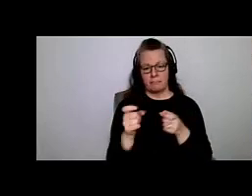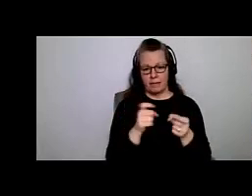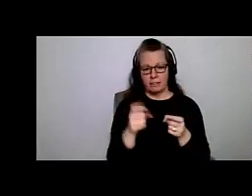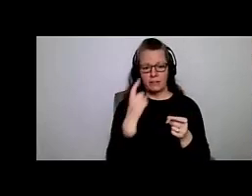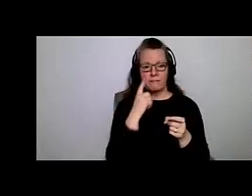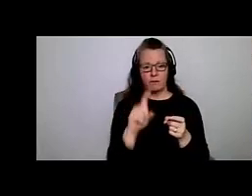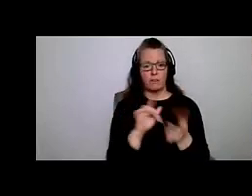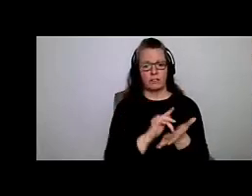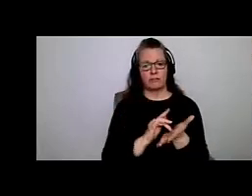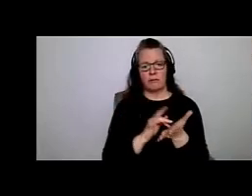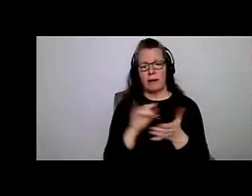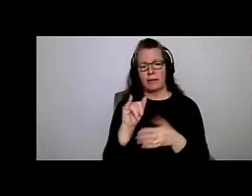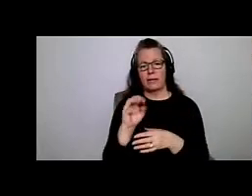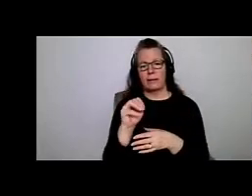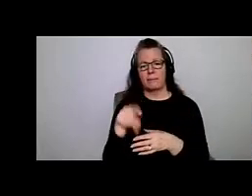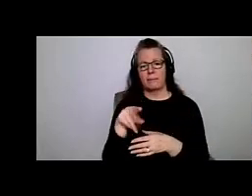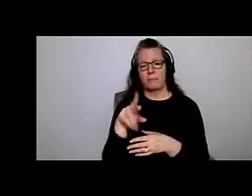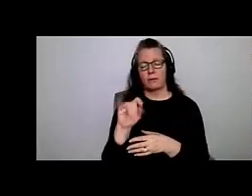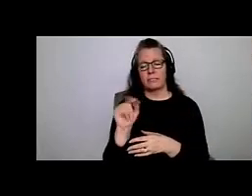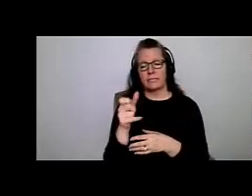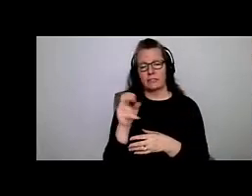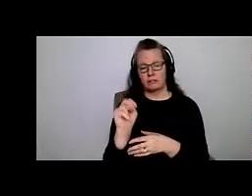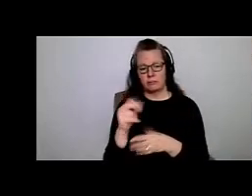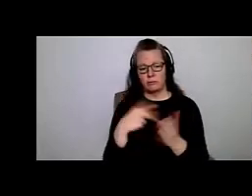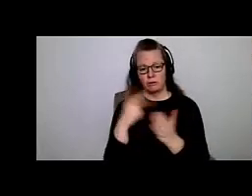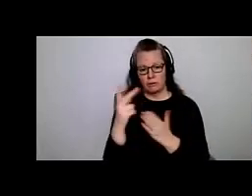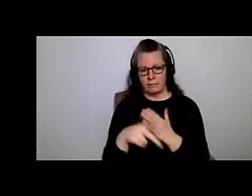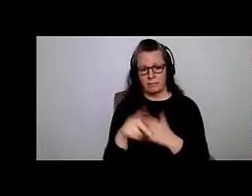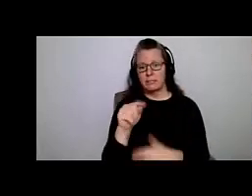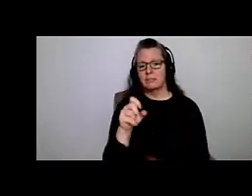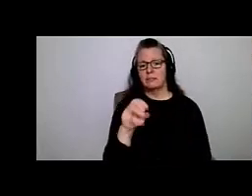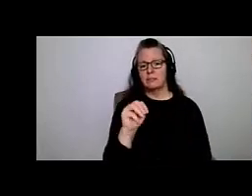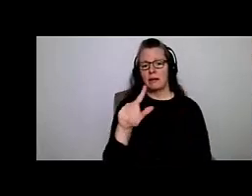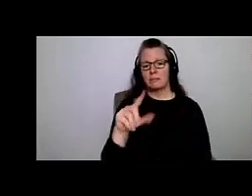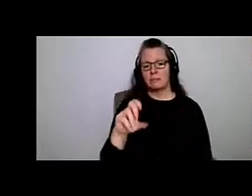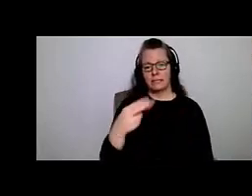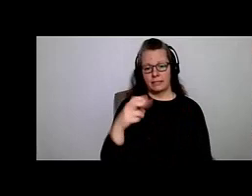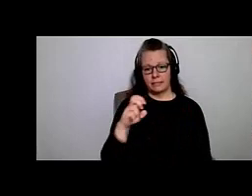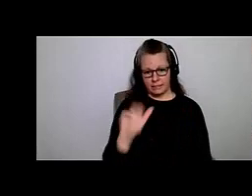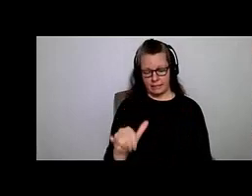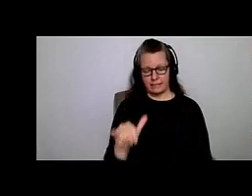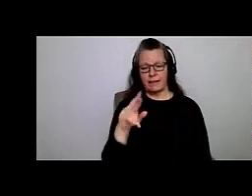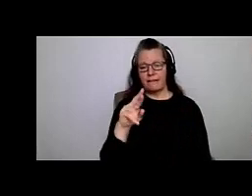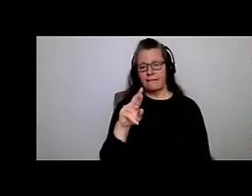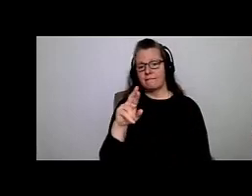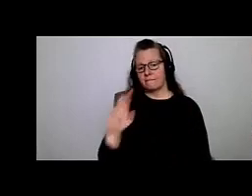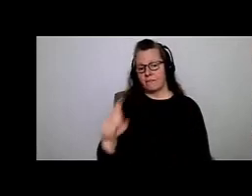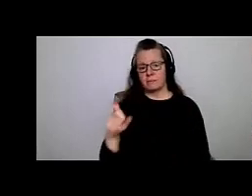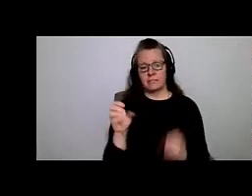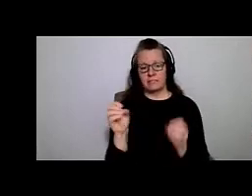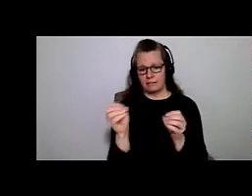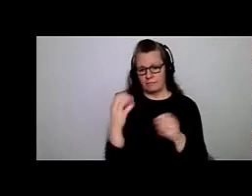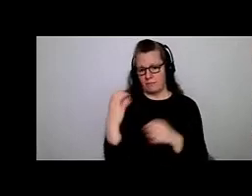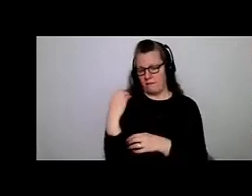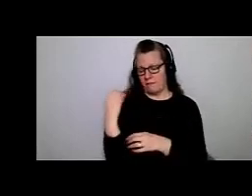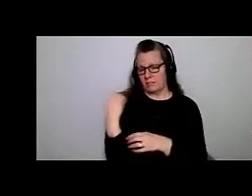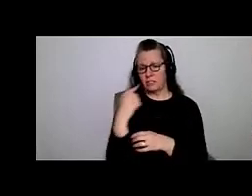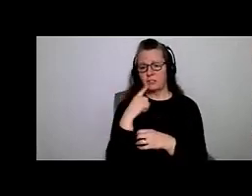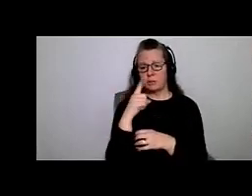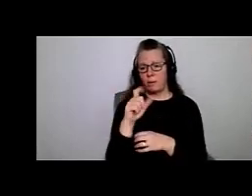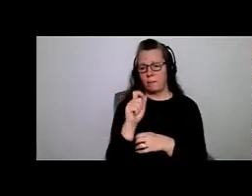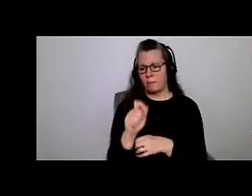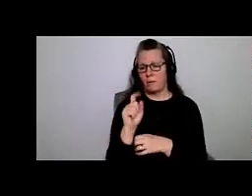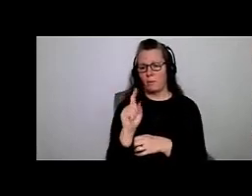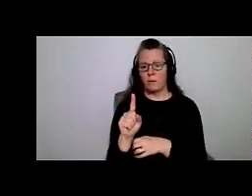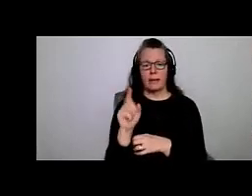going to talk about that. Tom Leahy's going to talk about both. He directs our pharmacy office, which has a $1.1 billion